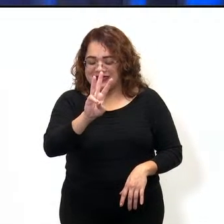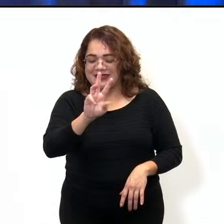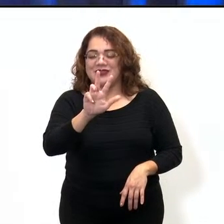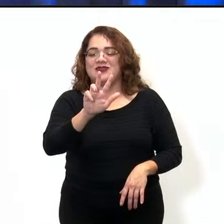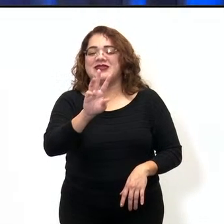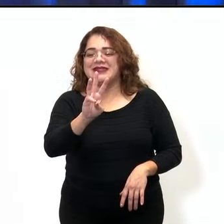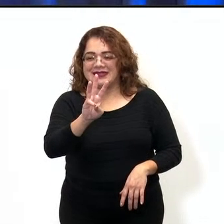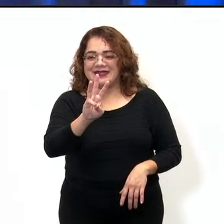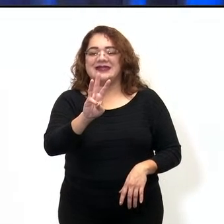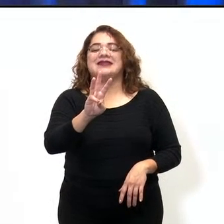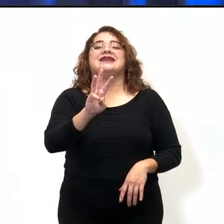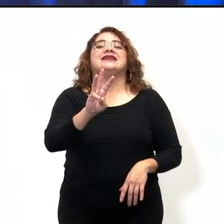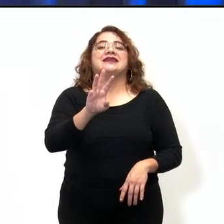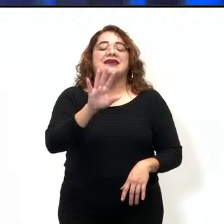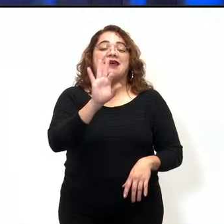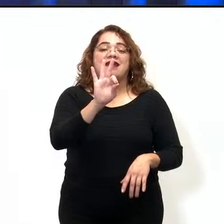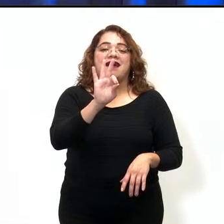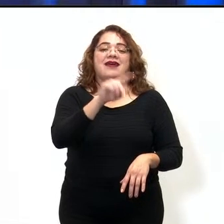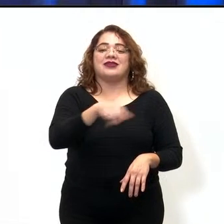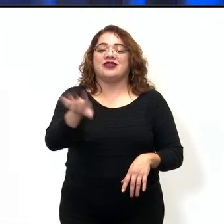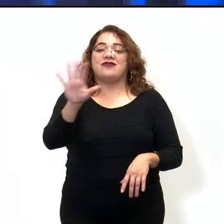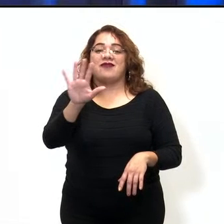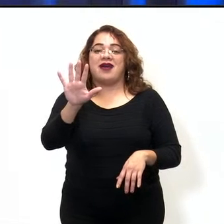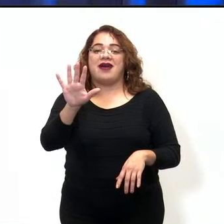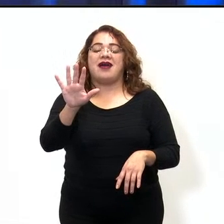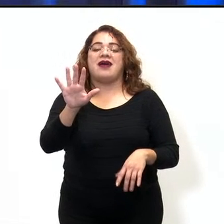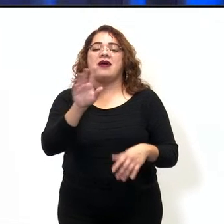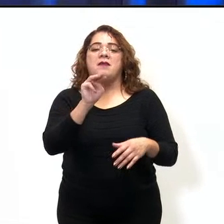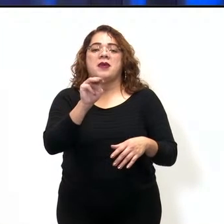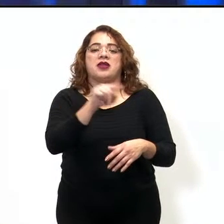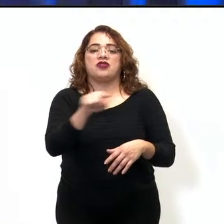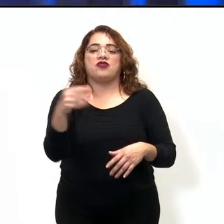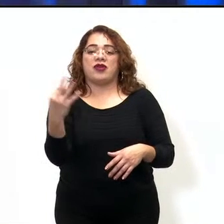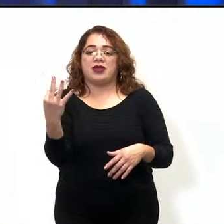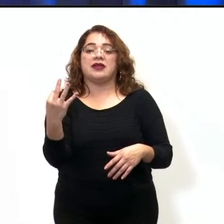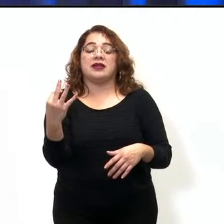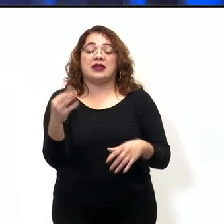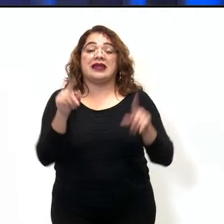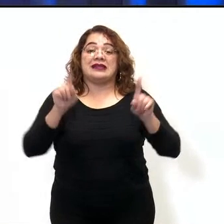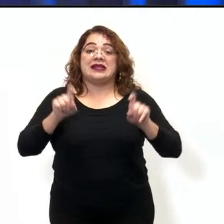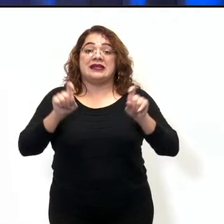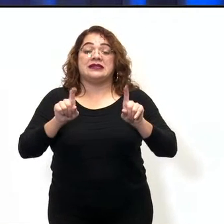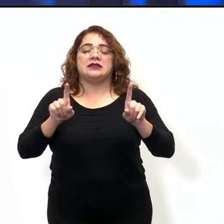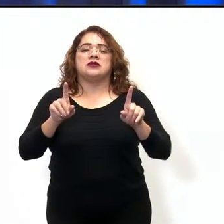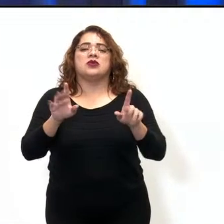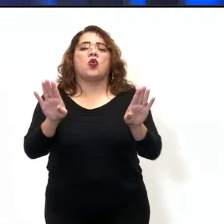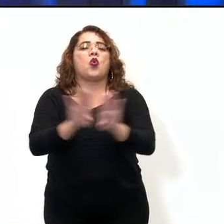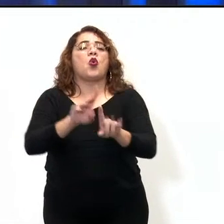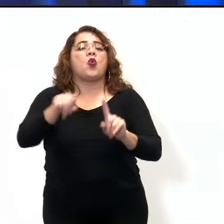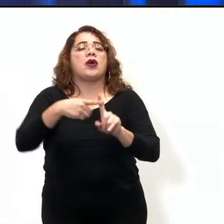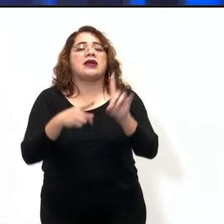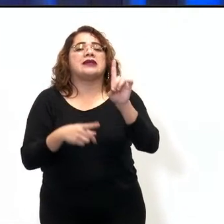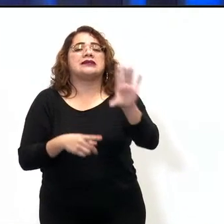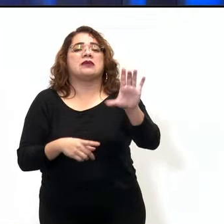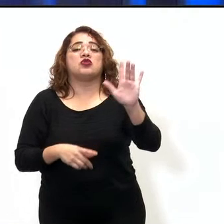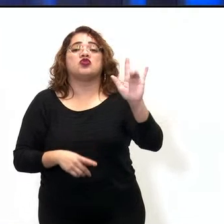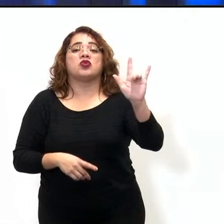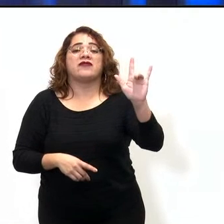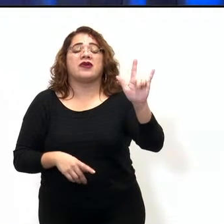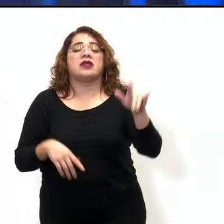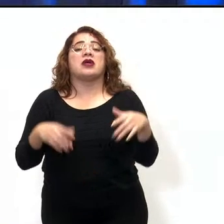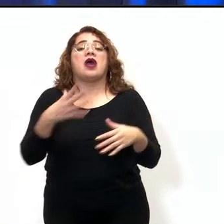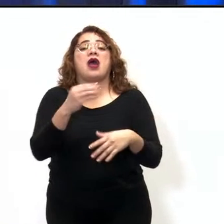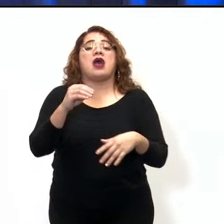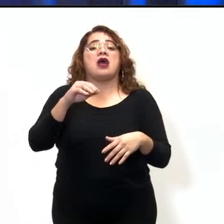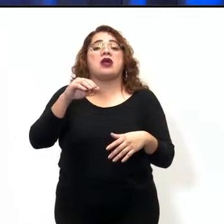562-570-4636 between 9 a.m. and 5 p.m. on weekdays. Our testing sites will be closed on Christmas Day, December 25th, and on New Year's